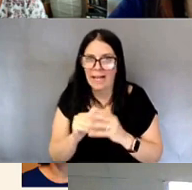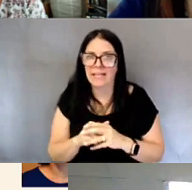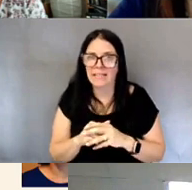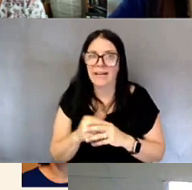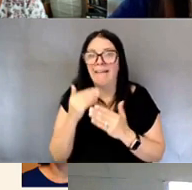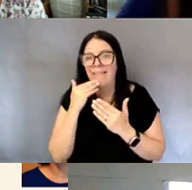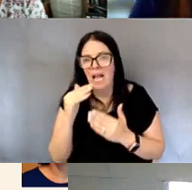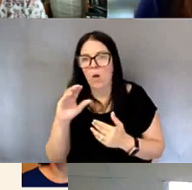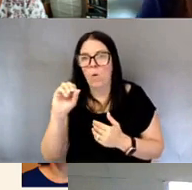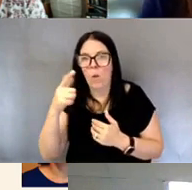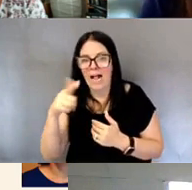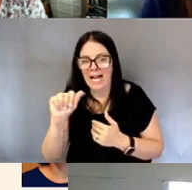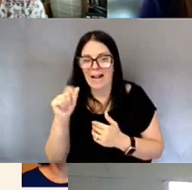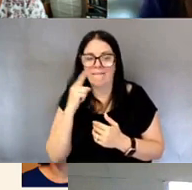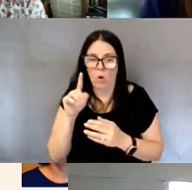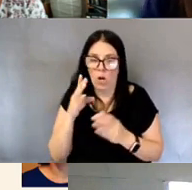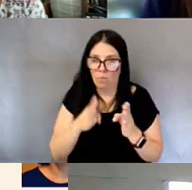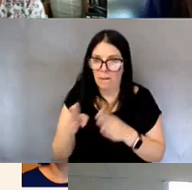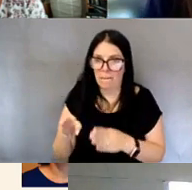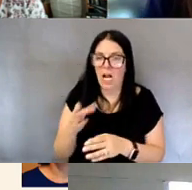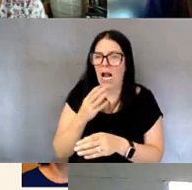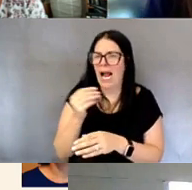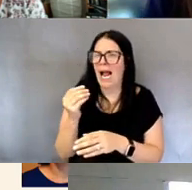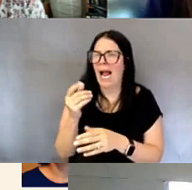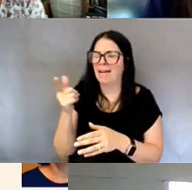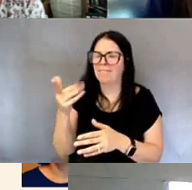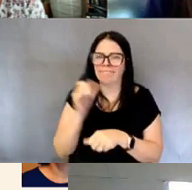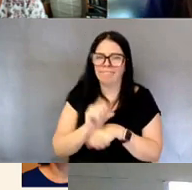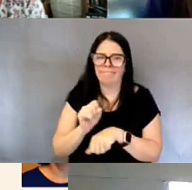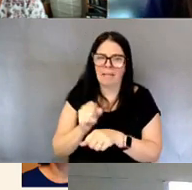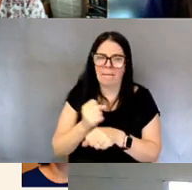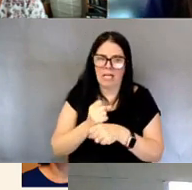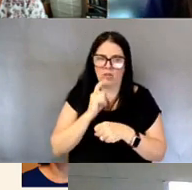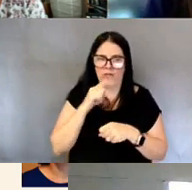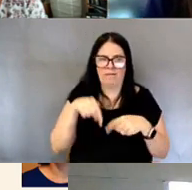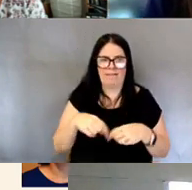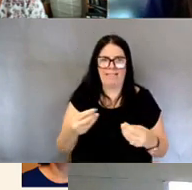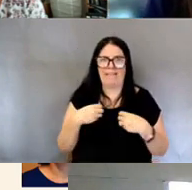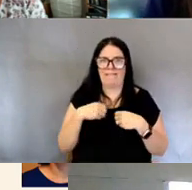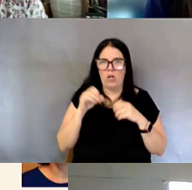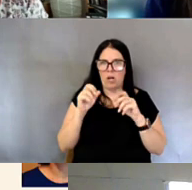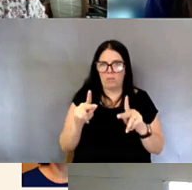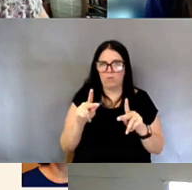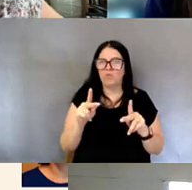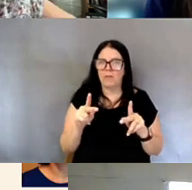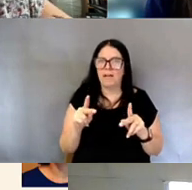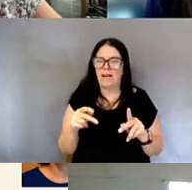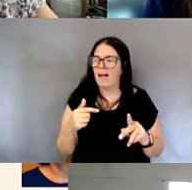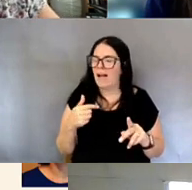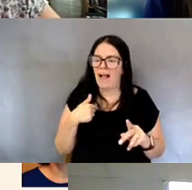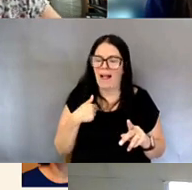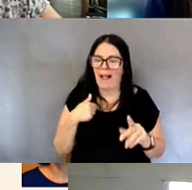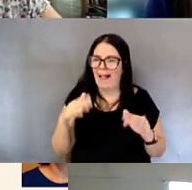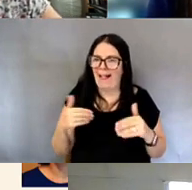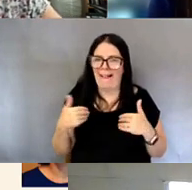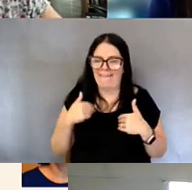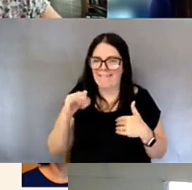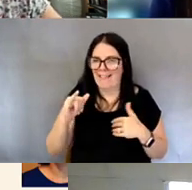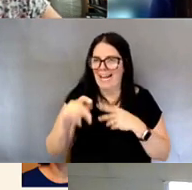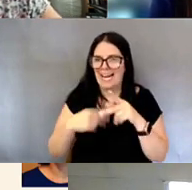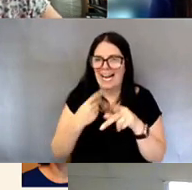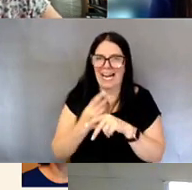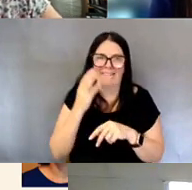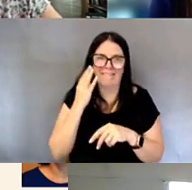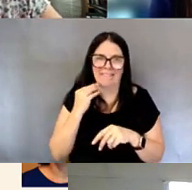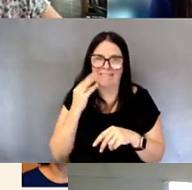Olga, for preparing and making this opportunity for us, because I haven't had that type of